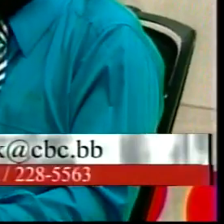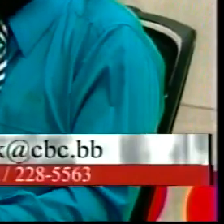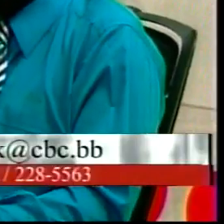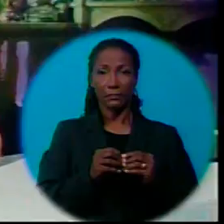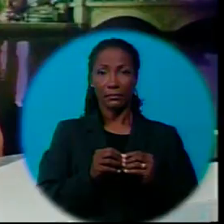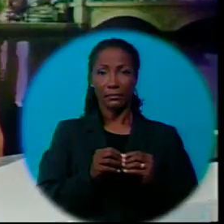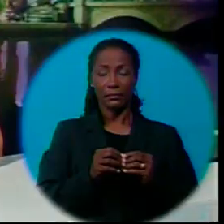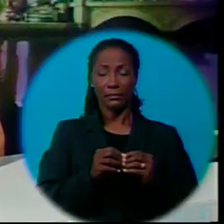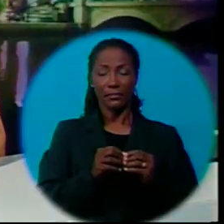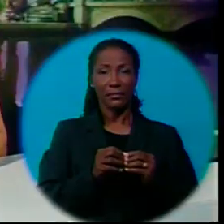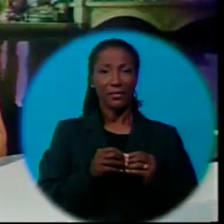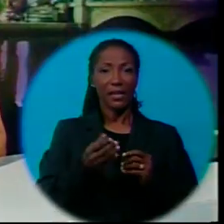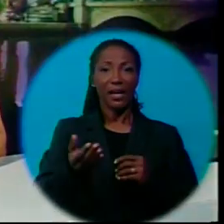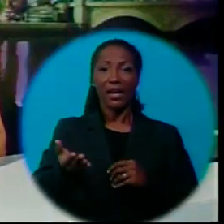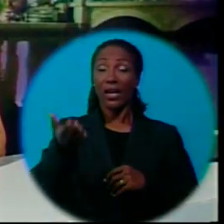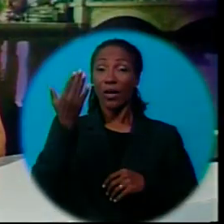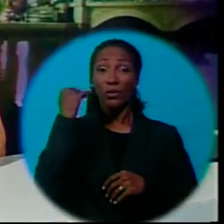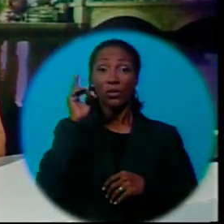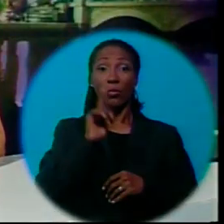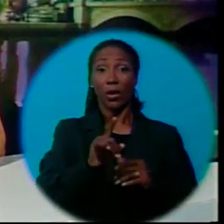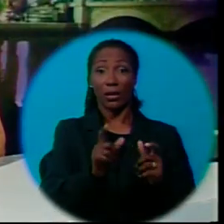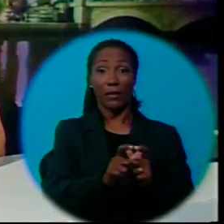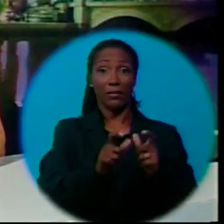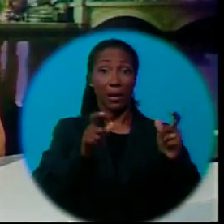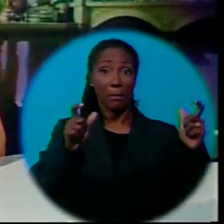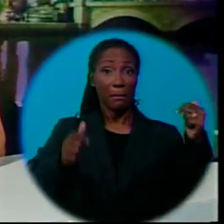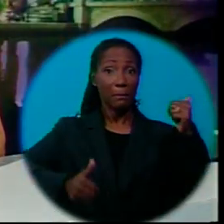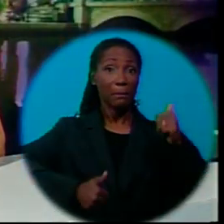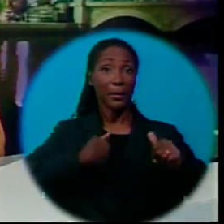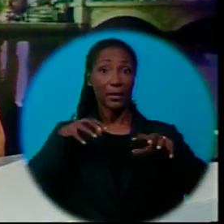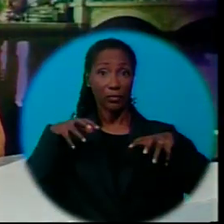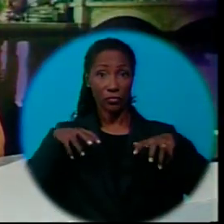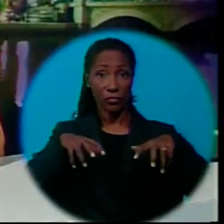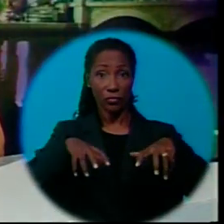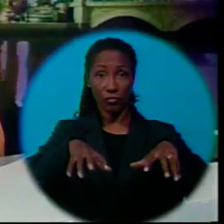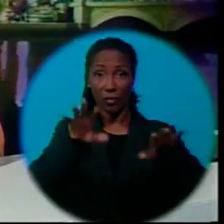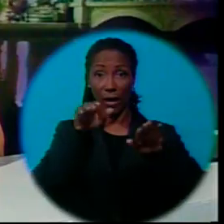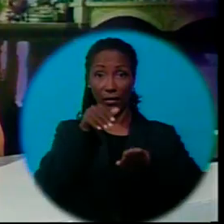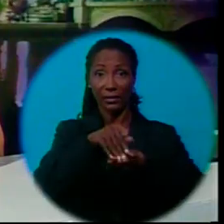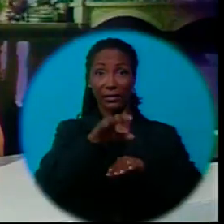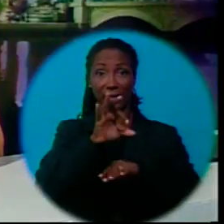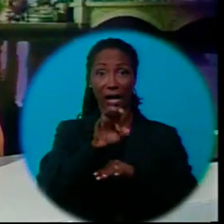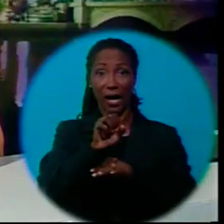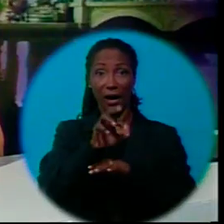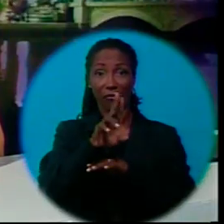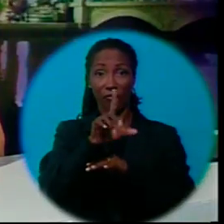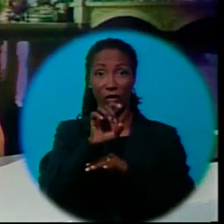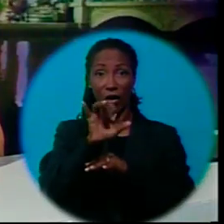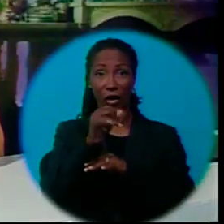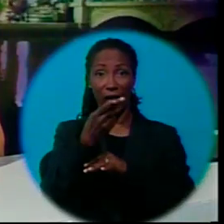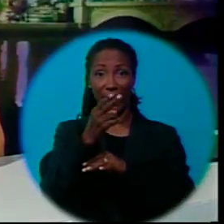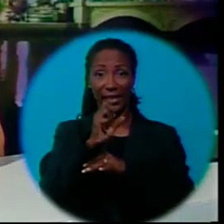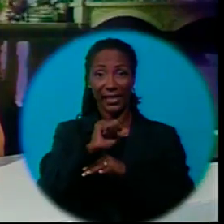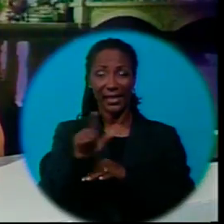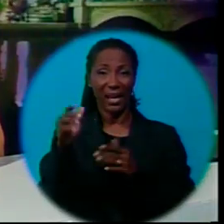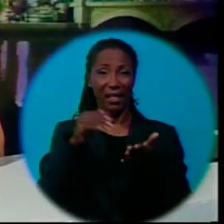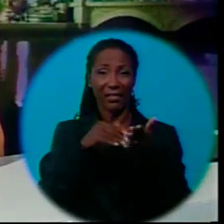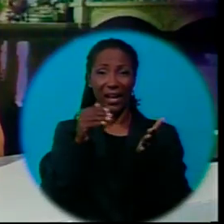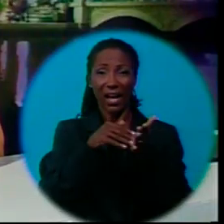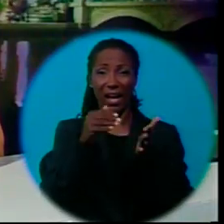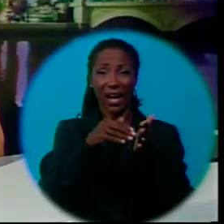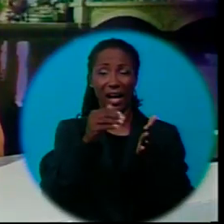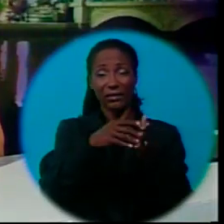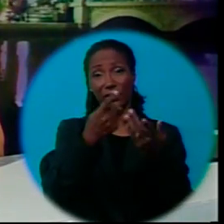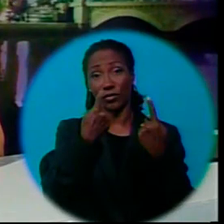point of view Well it was one of the biggest crowds on record at Farley Hill thousands tried their best to get the